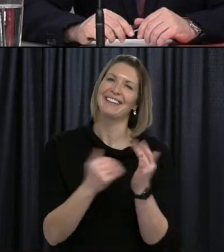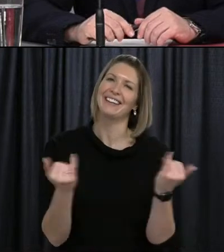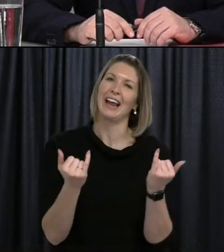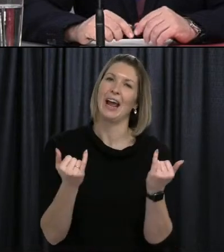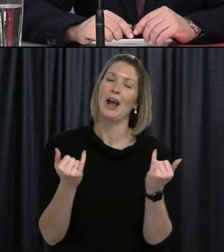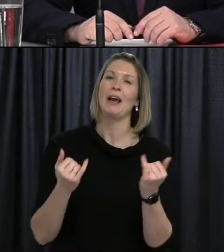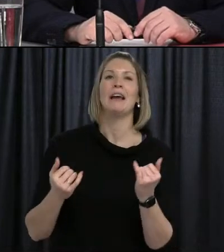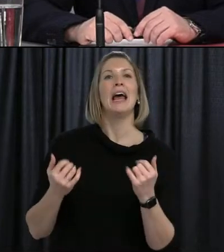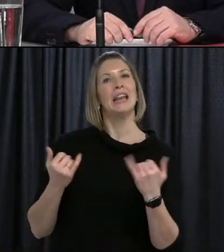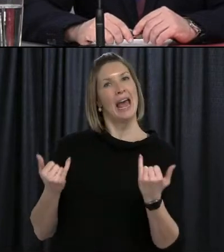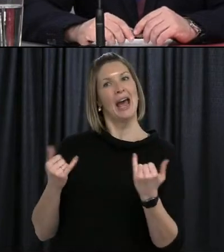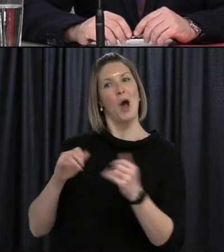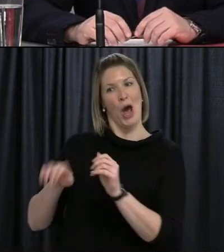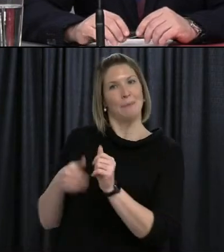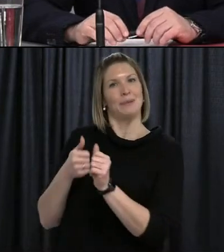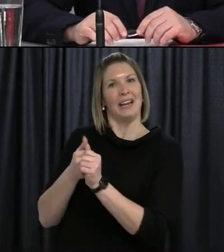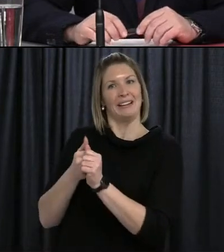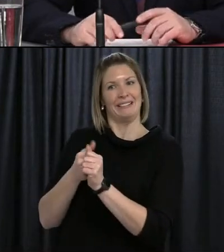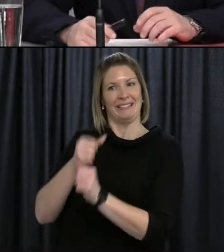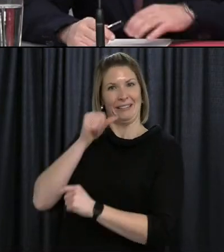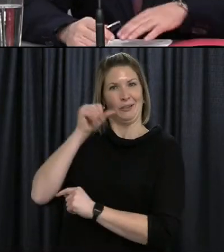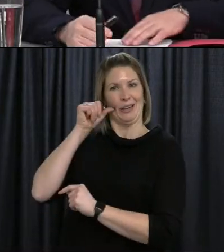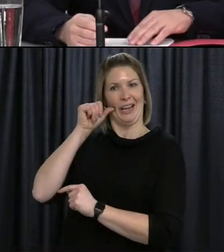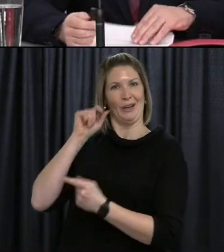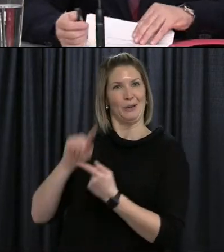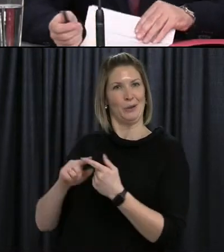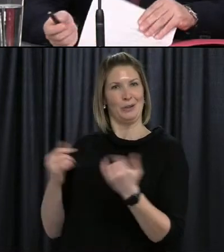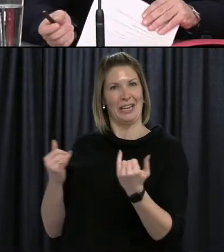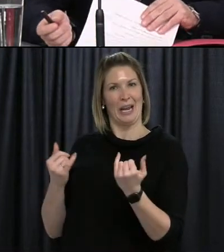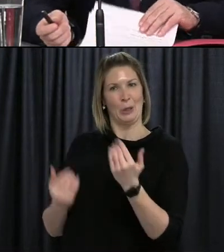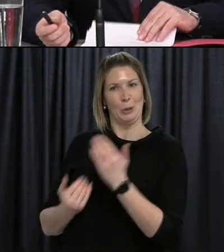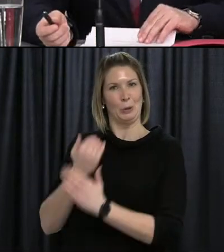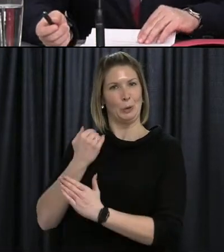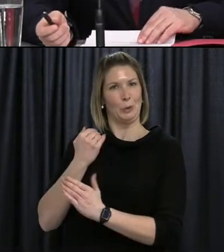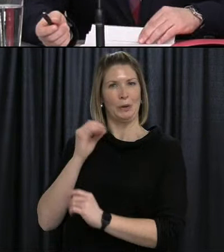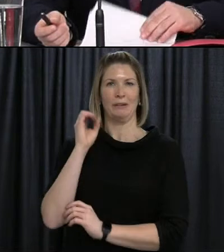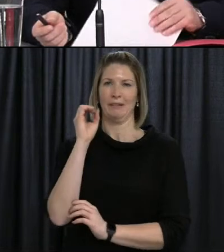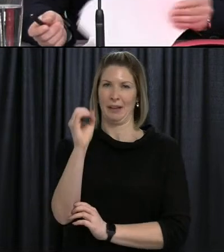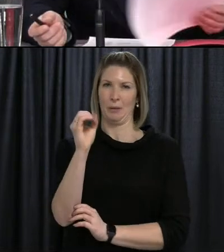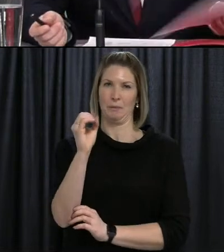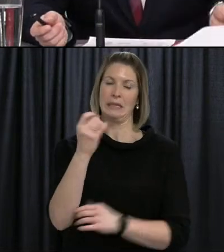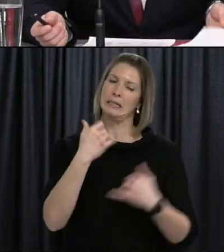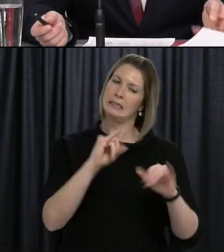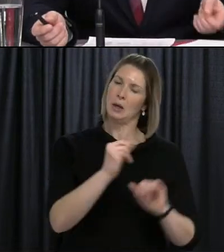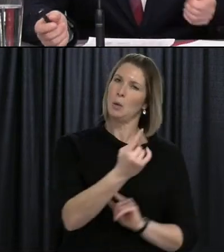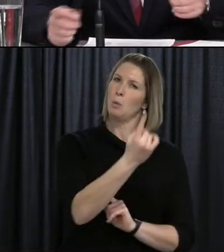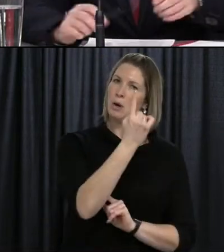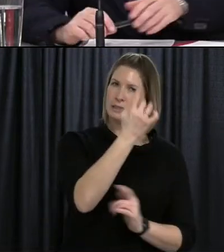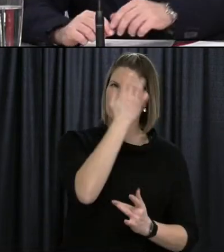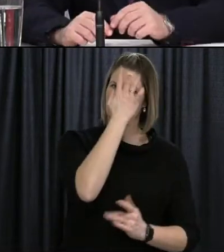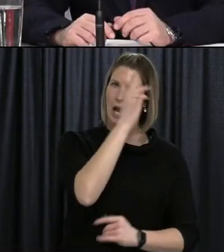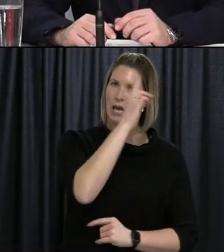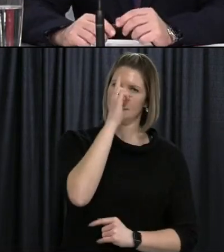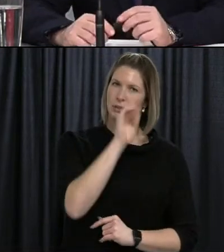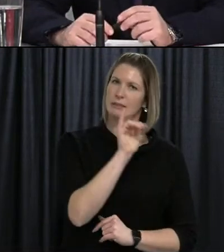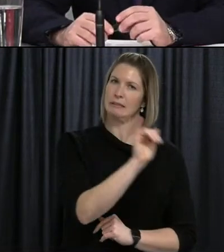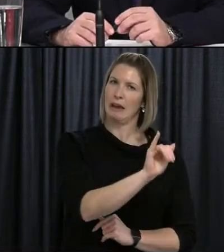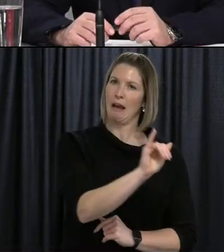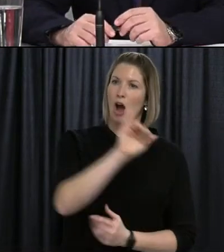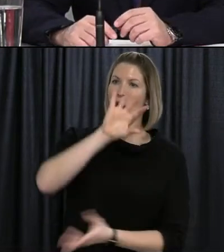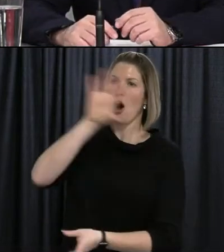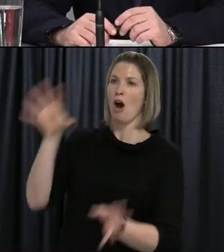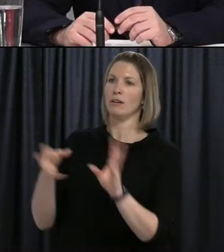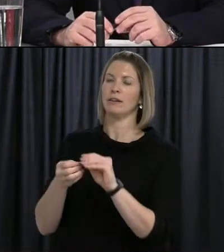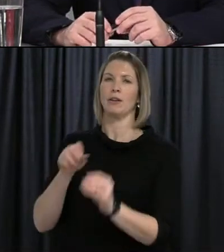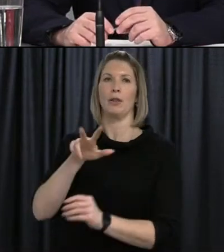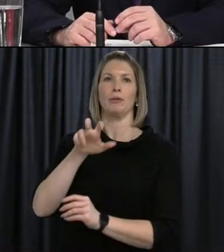update. Since the media advisory yesterday, we have no new cases. There's one person in hospital, and the total number of cases in our province